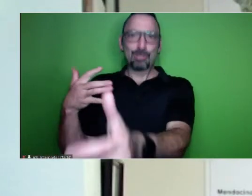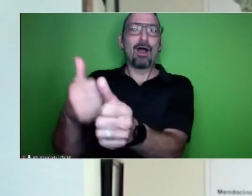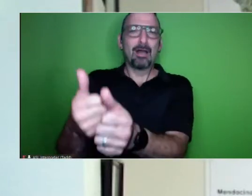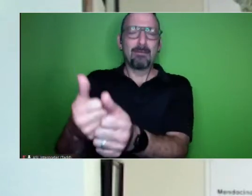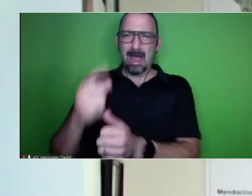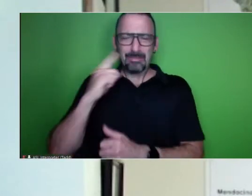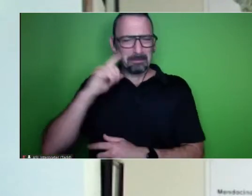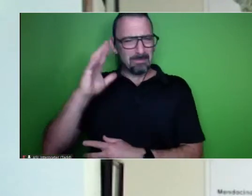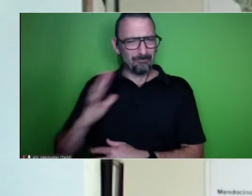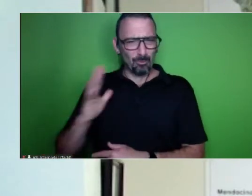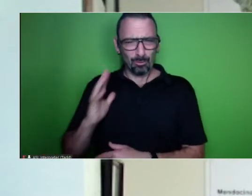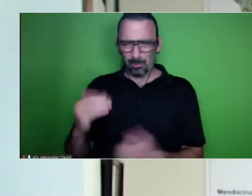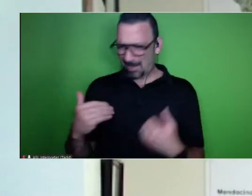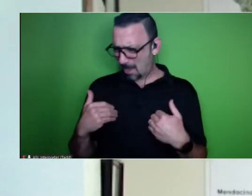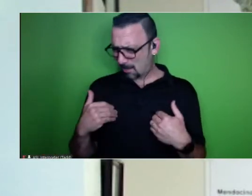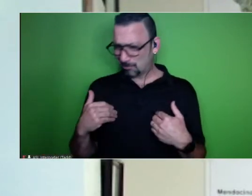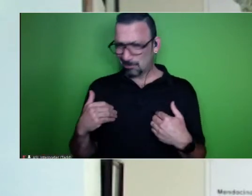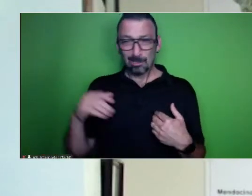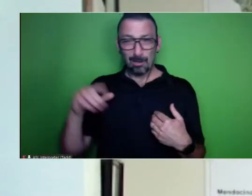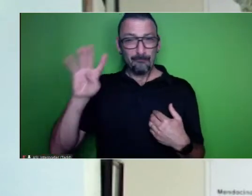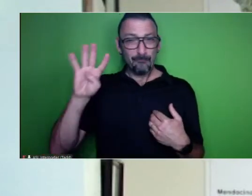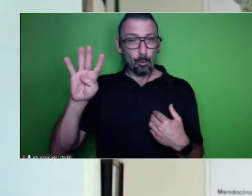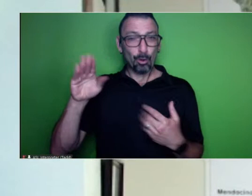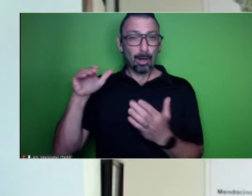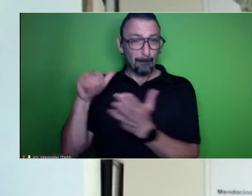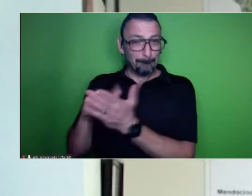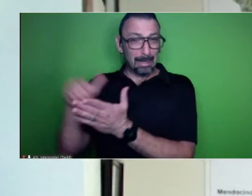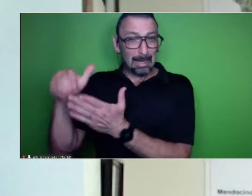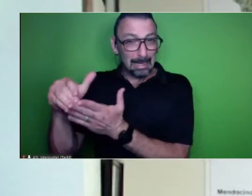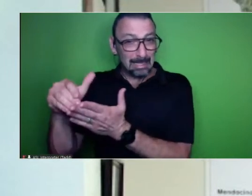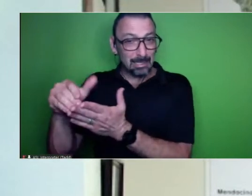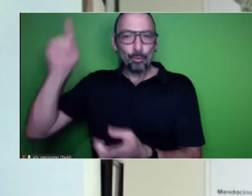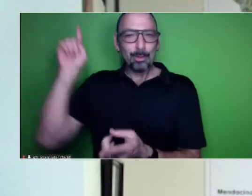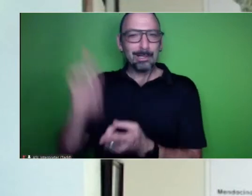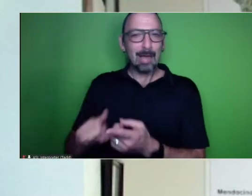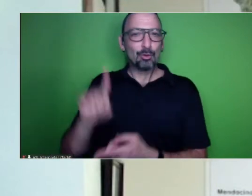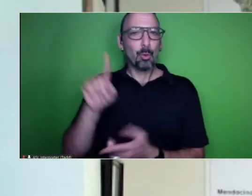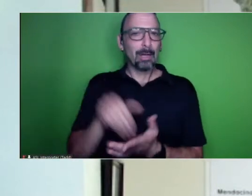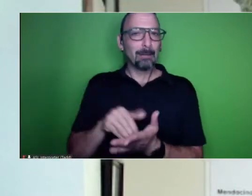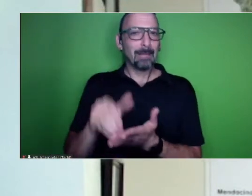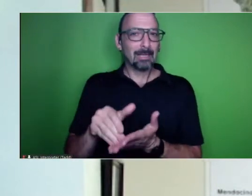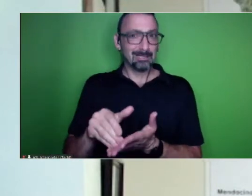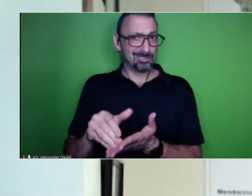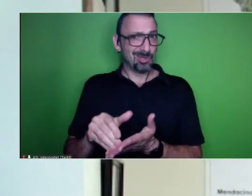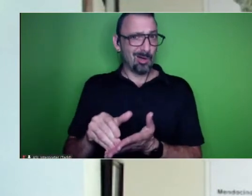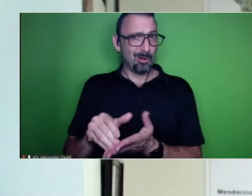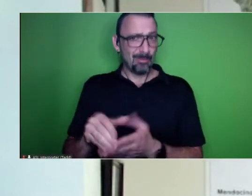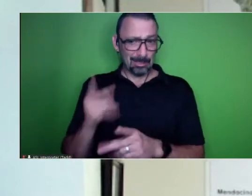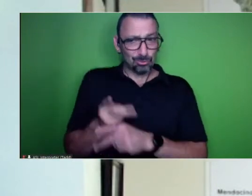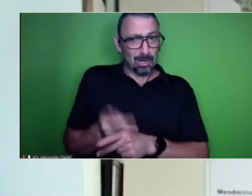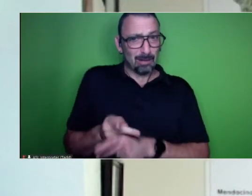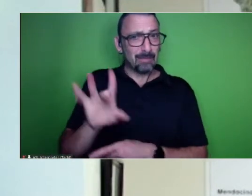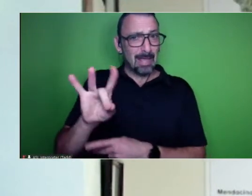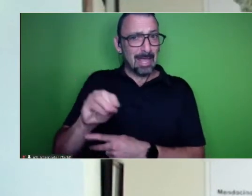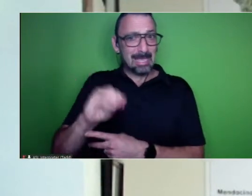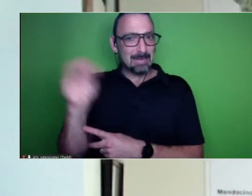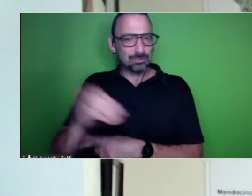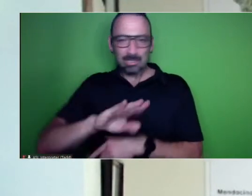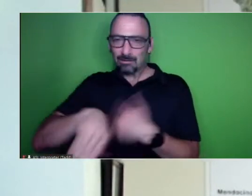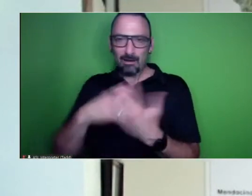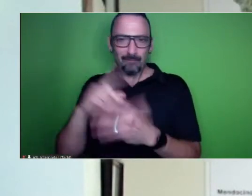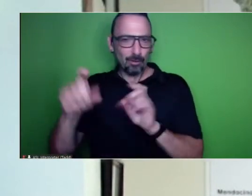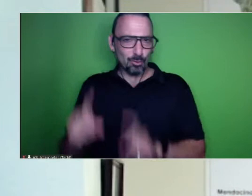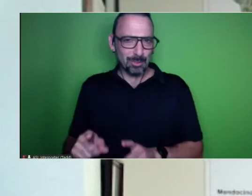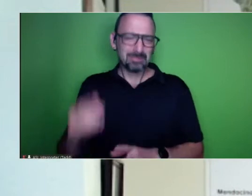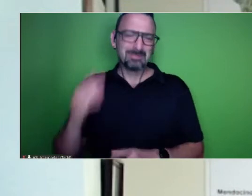almost 4 million to 1 million. So they've cleared out 80% of the questions. And I know several